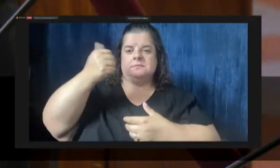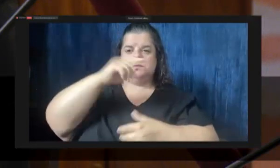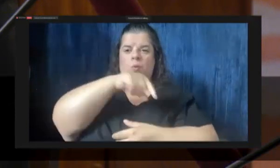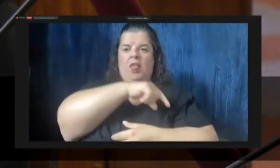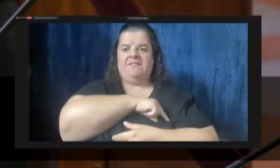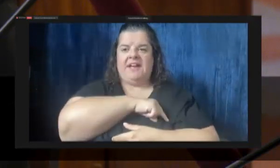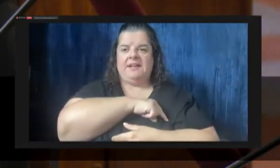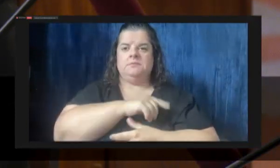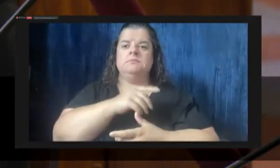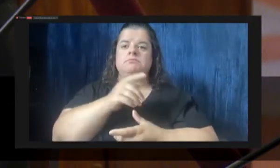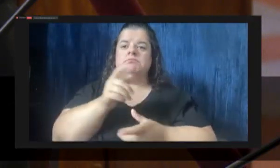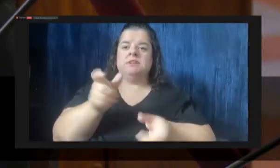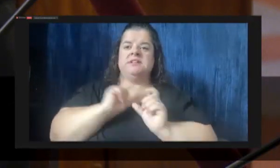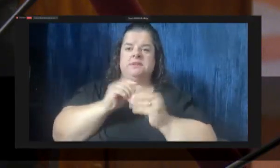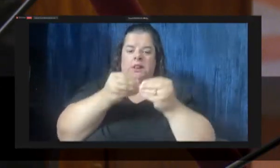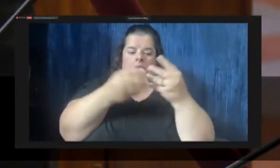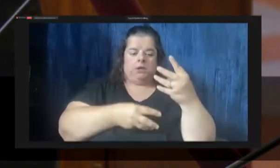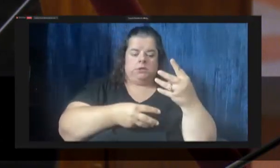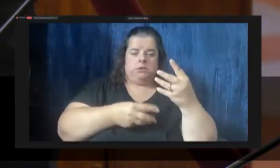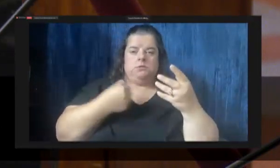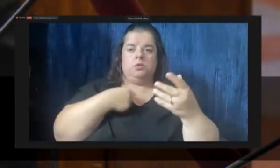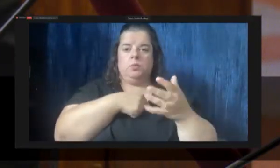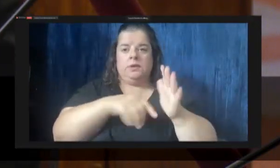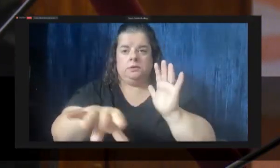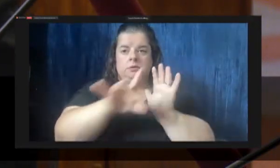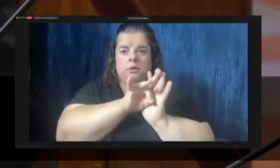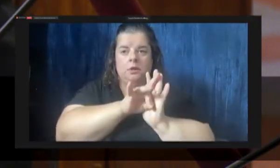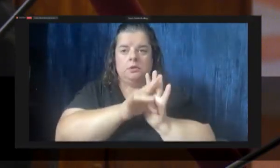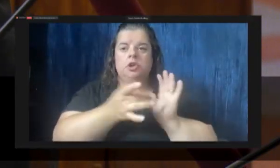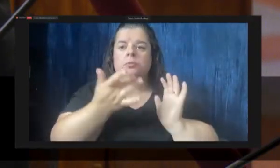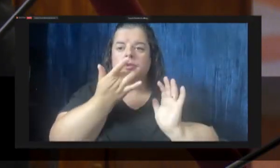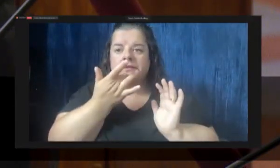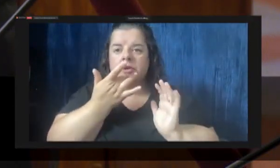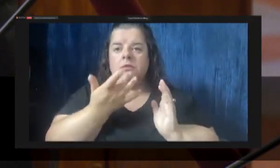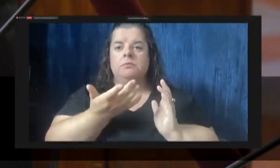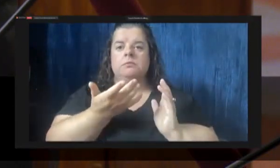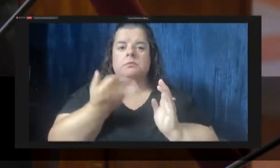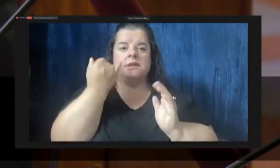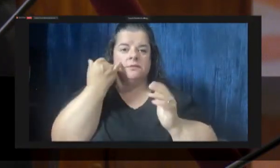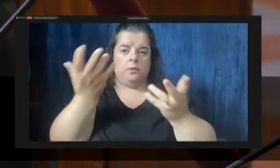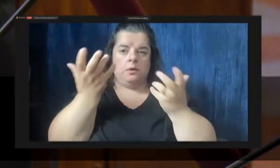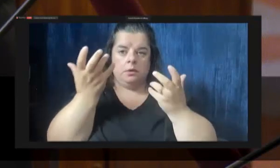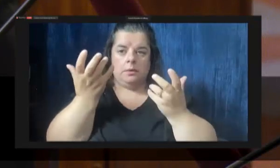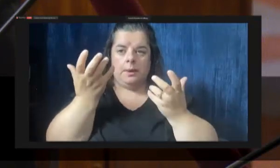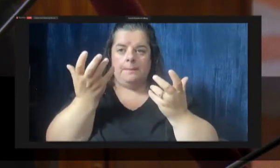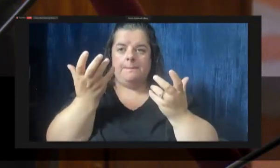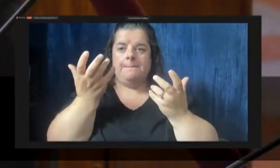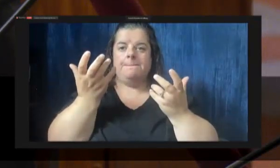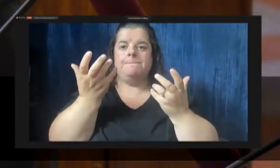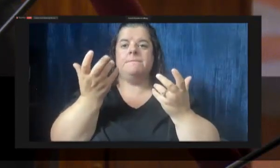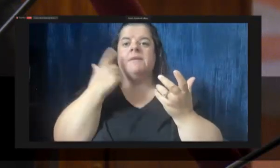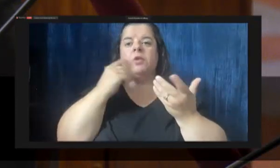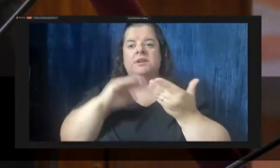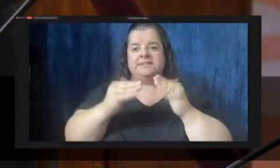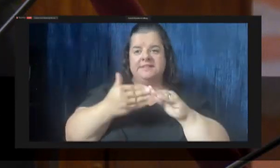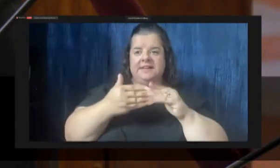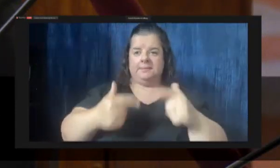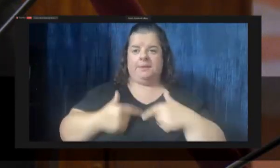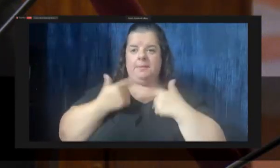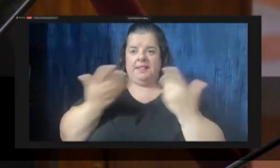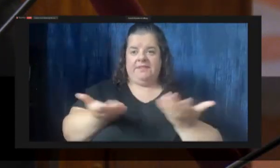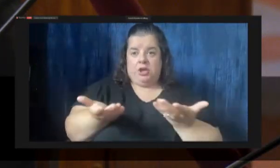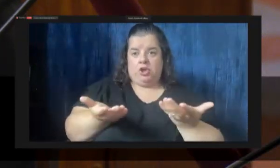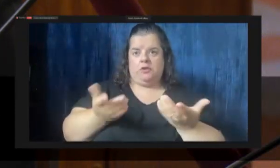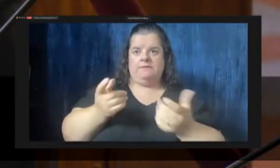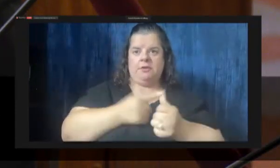can select or prefer, if we'd like, around city residents, those individuals